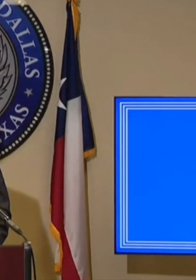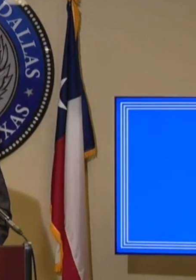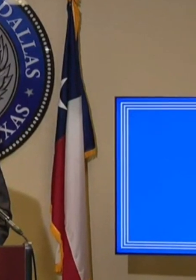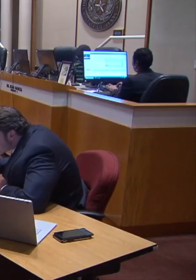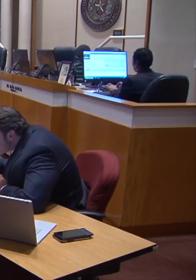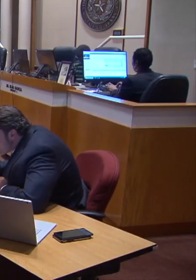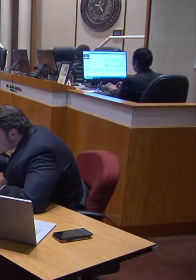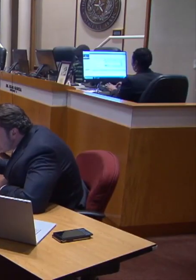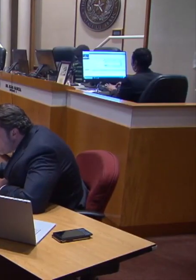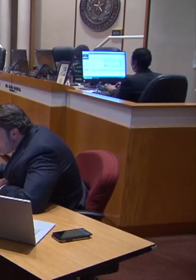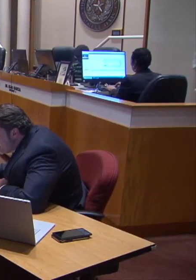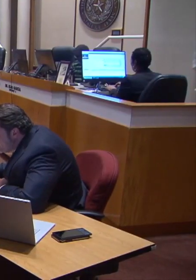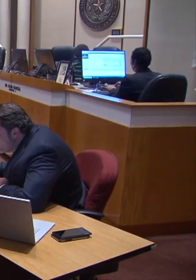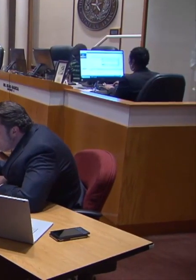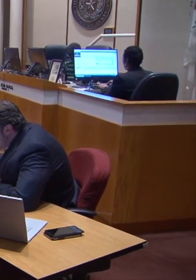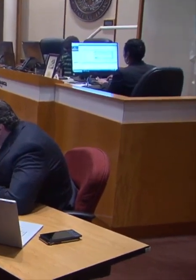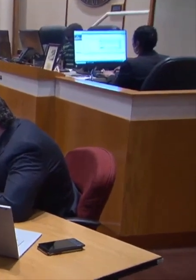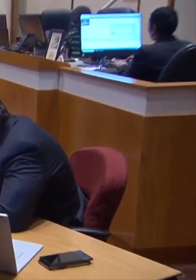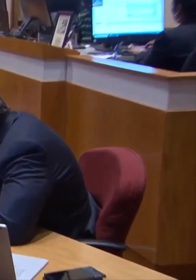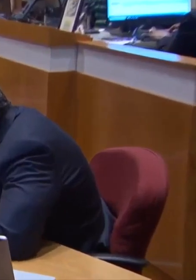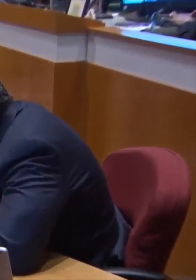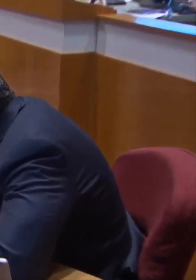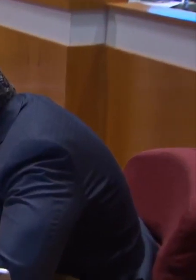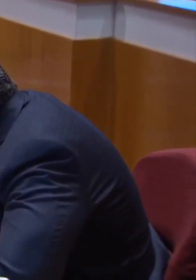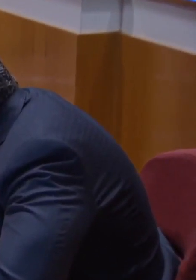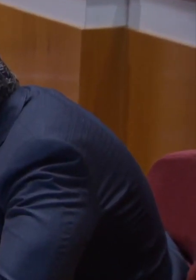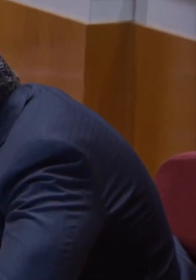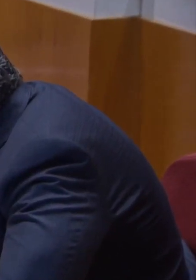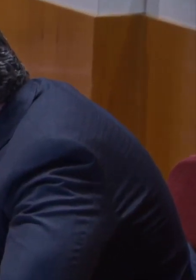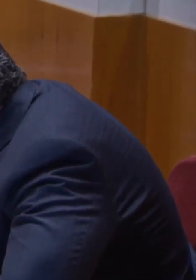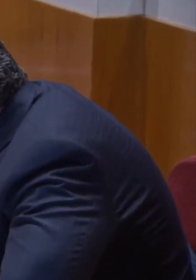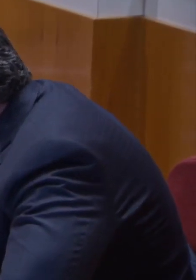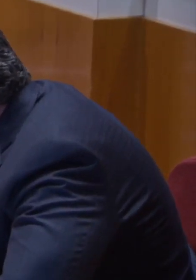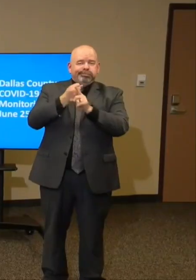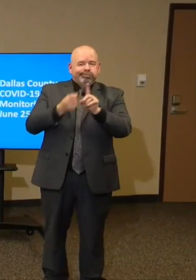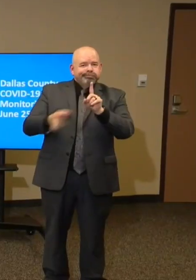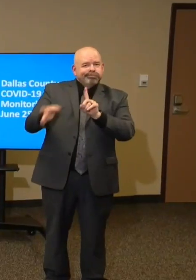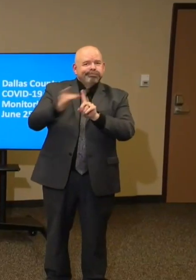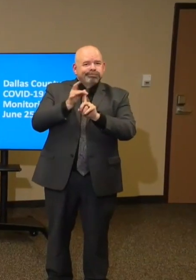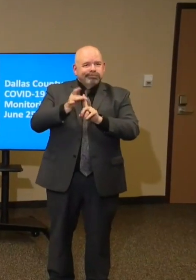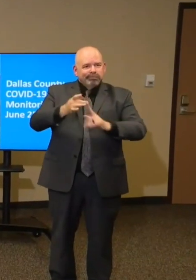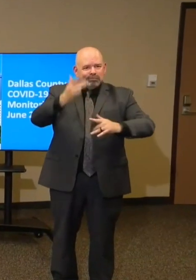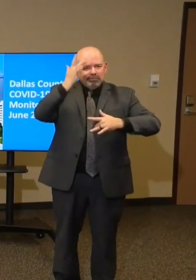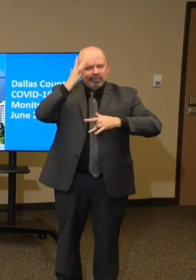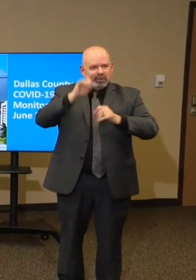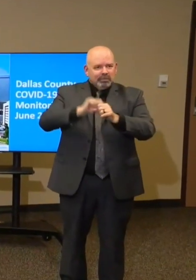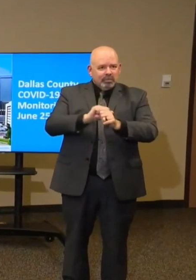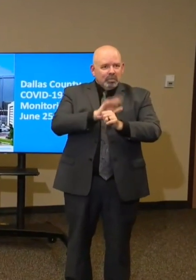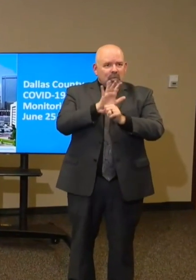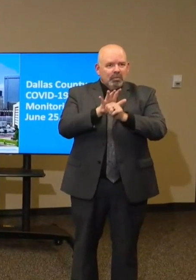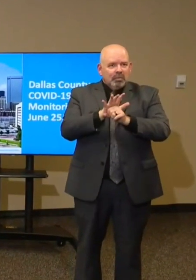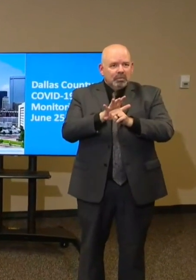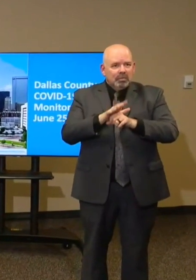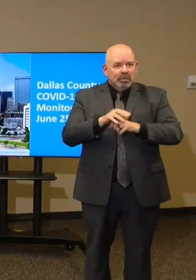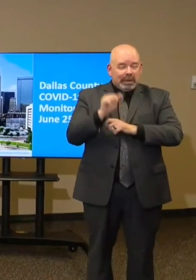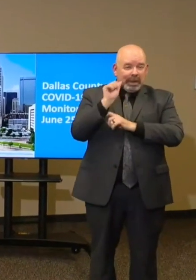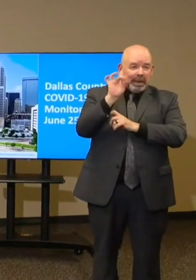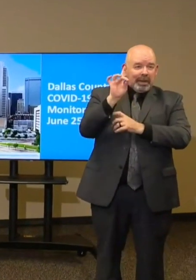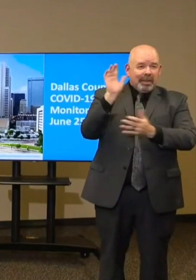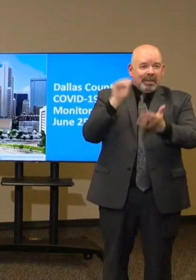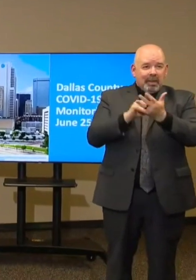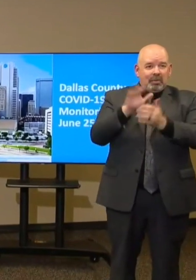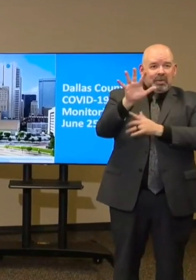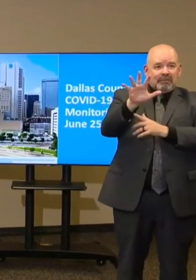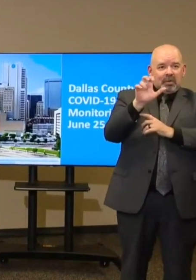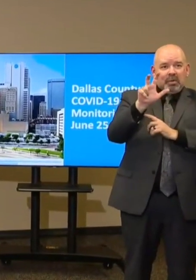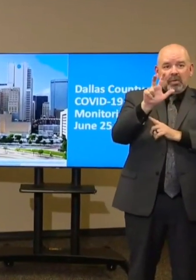share of updates. Other court members have complained that the head of Health and Human Services, Dr. Philip Wong, seems to report directly to Judge